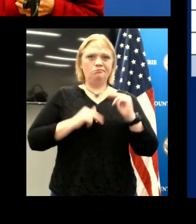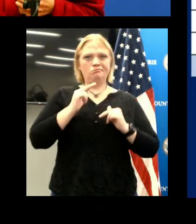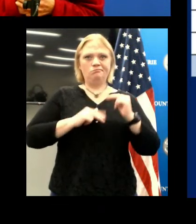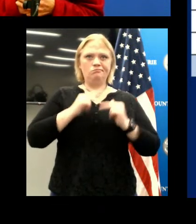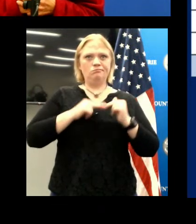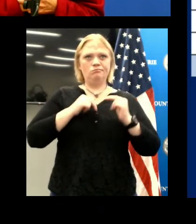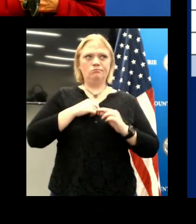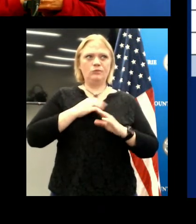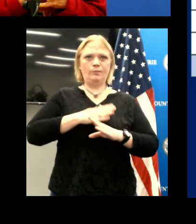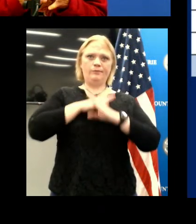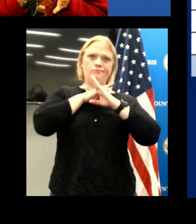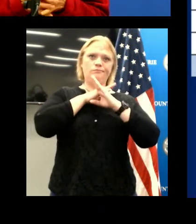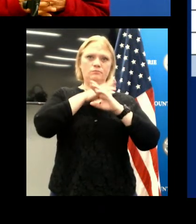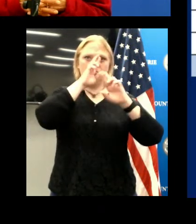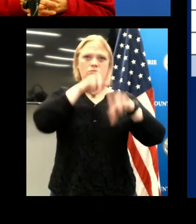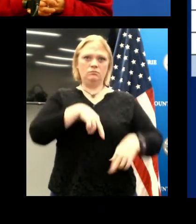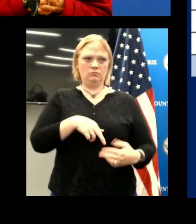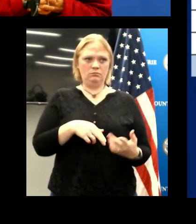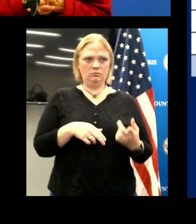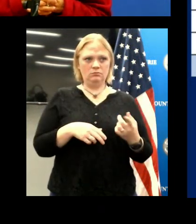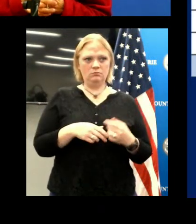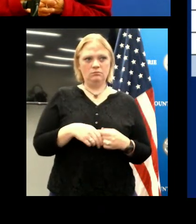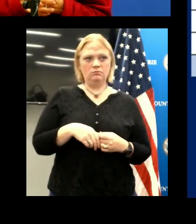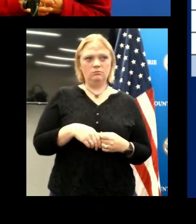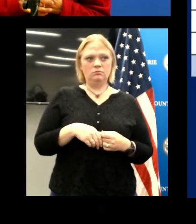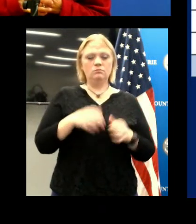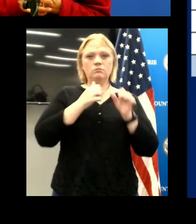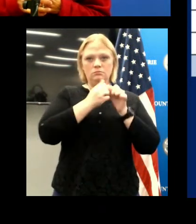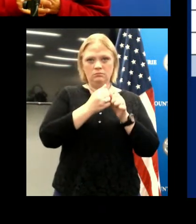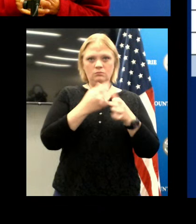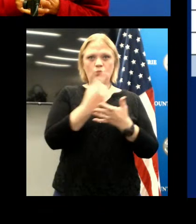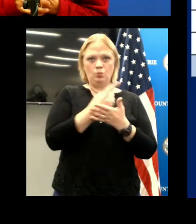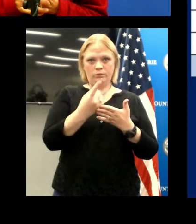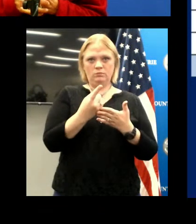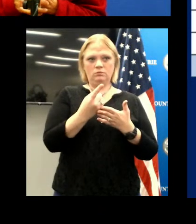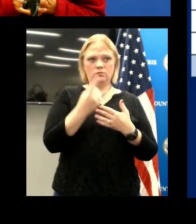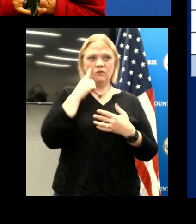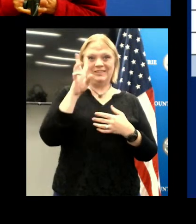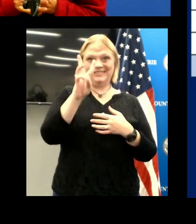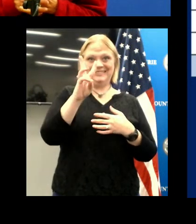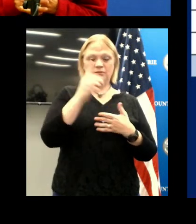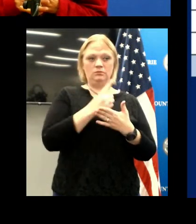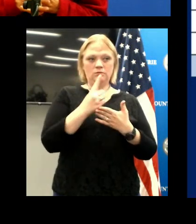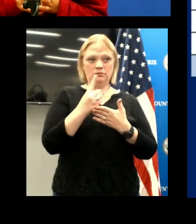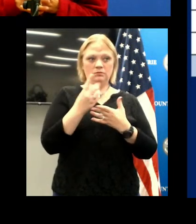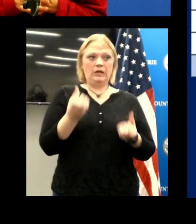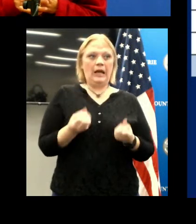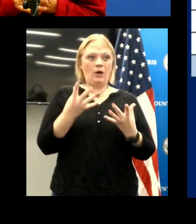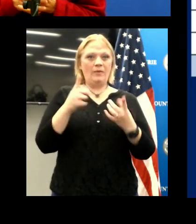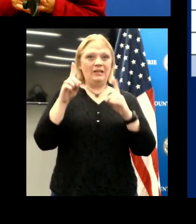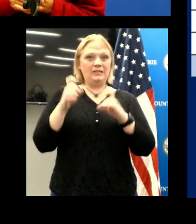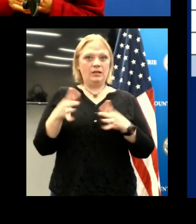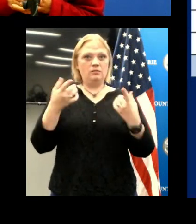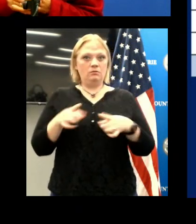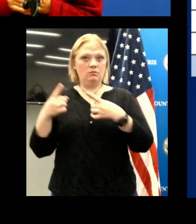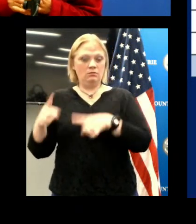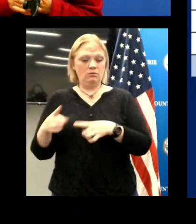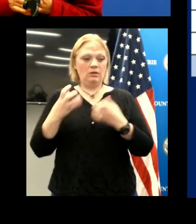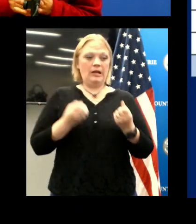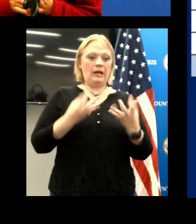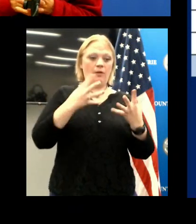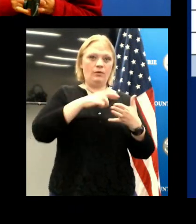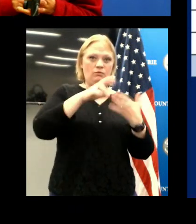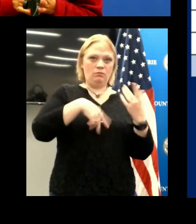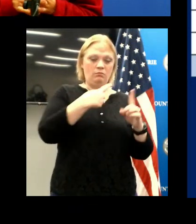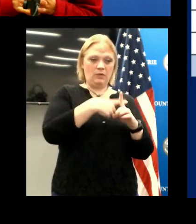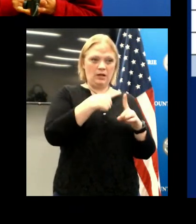response. So here again, we're looking at by weeks for the past 6 weeks, the number of antibody tests done, the number of people positive,